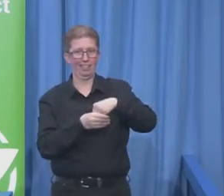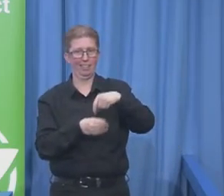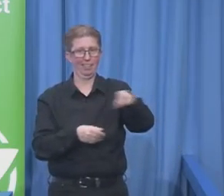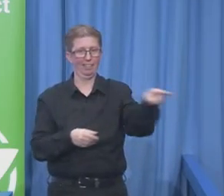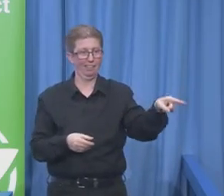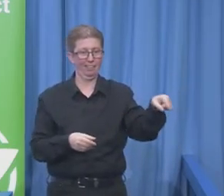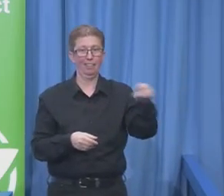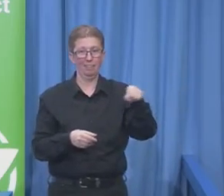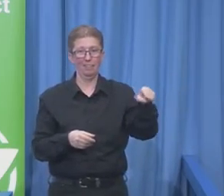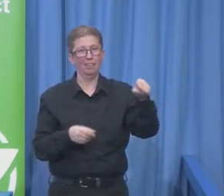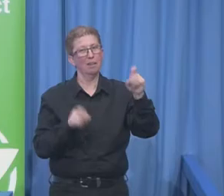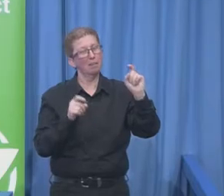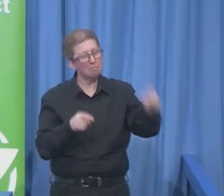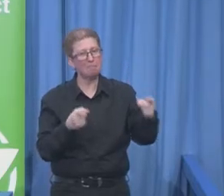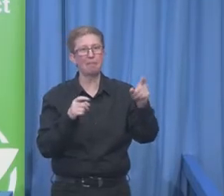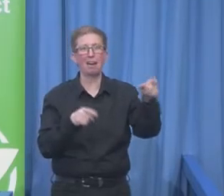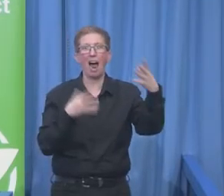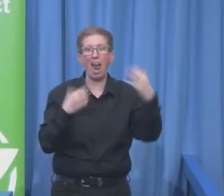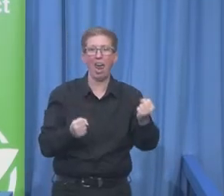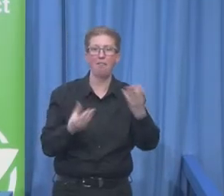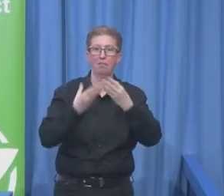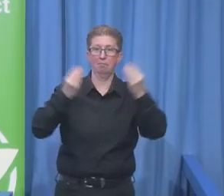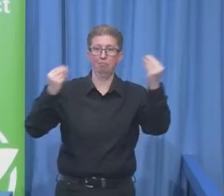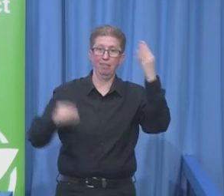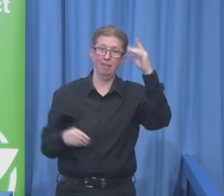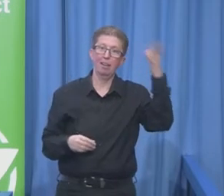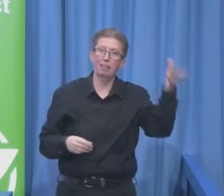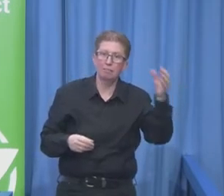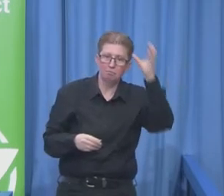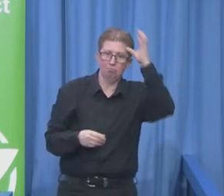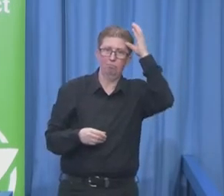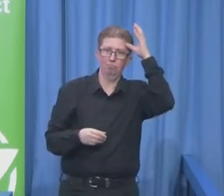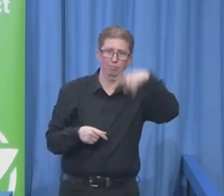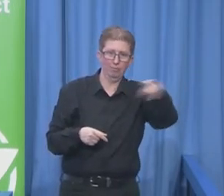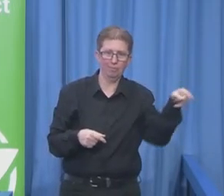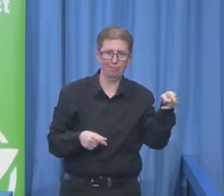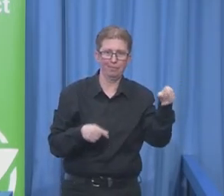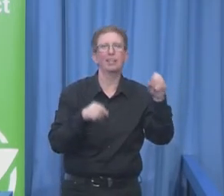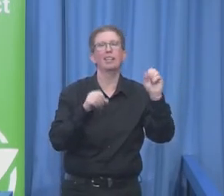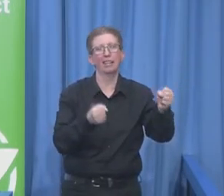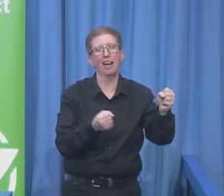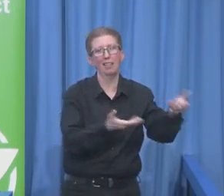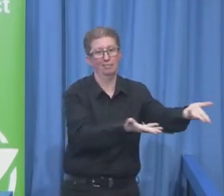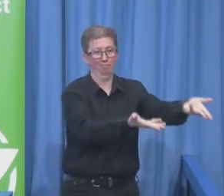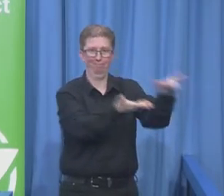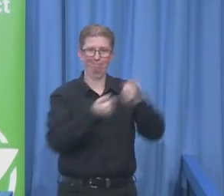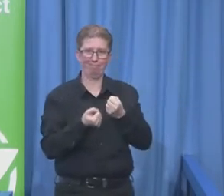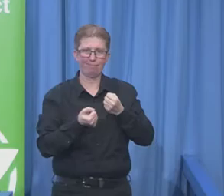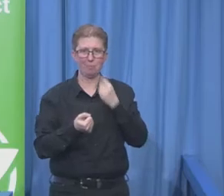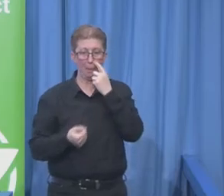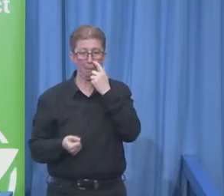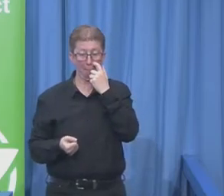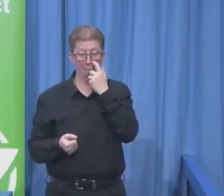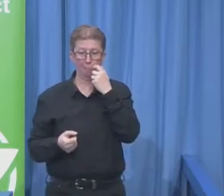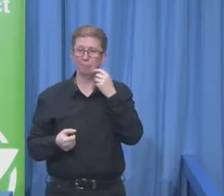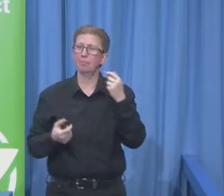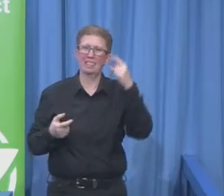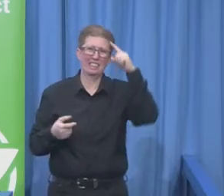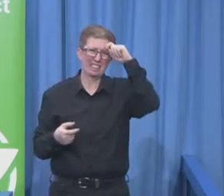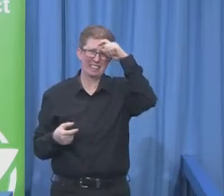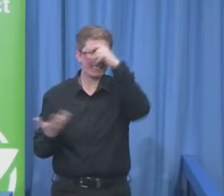which they can demonstrate to the company. So the biggest shift in our program from when we move from rural tribal focus